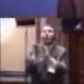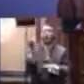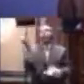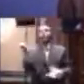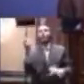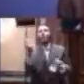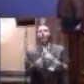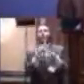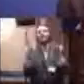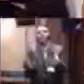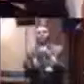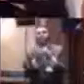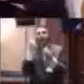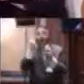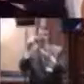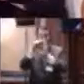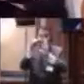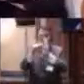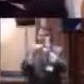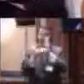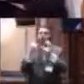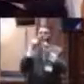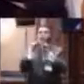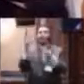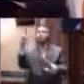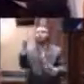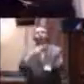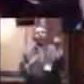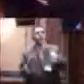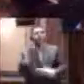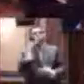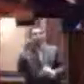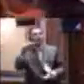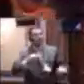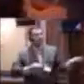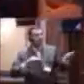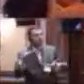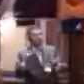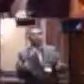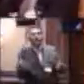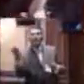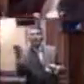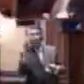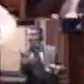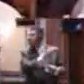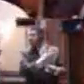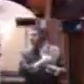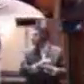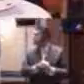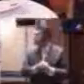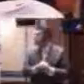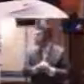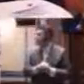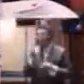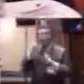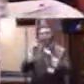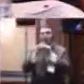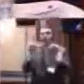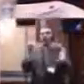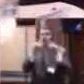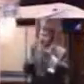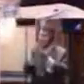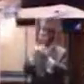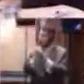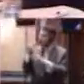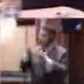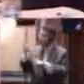capture as some of the main challenges and issues that cut across, I think, all